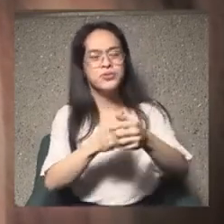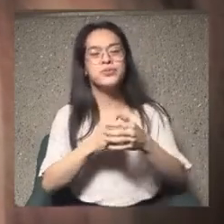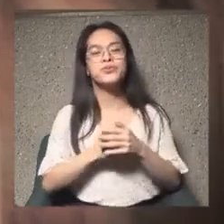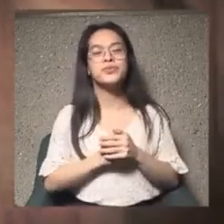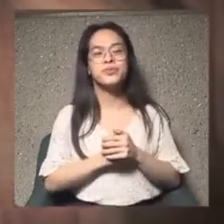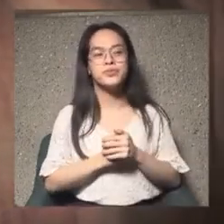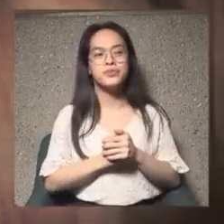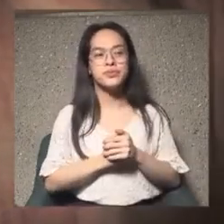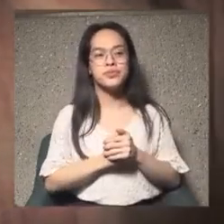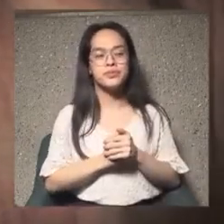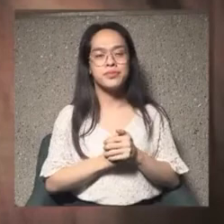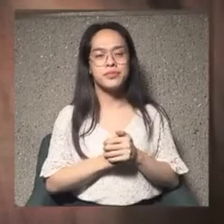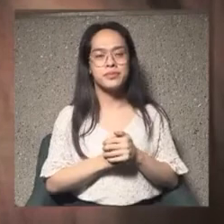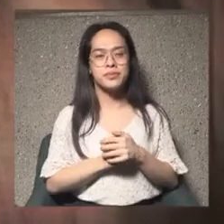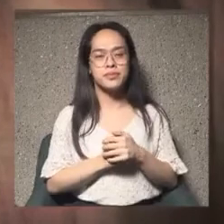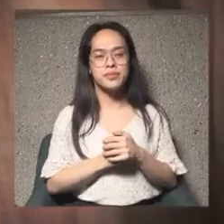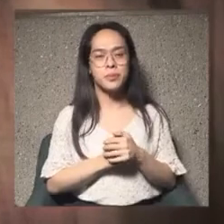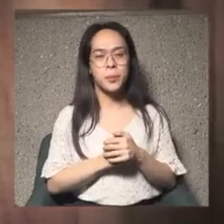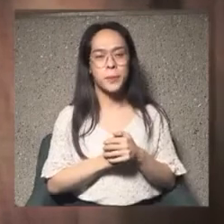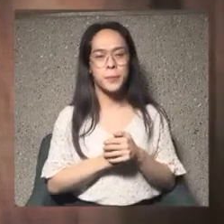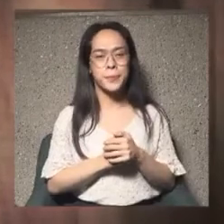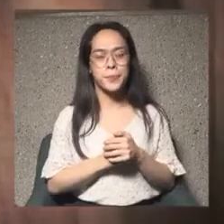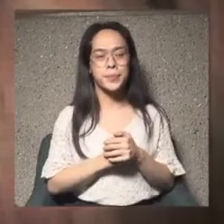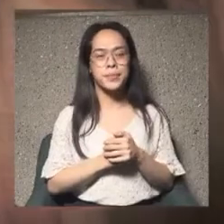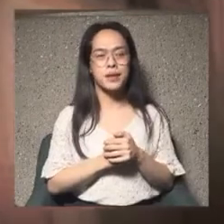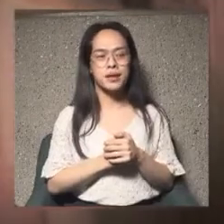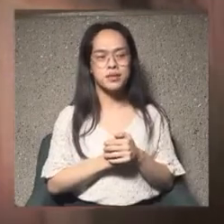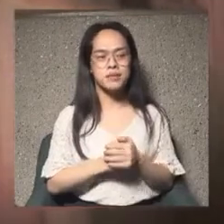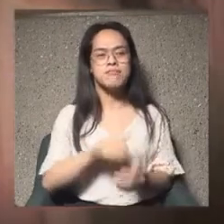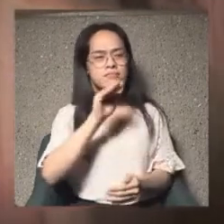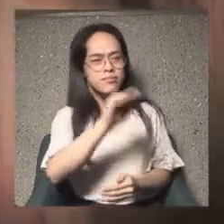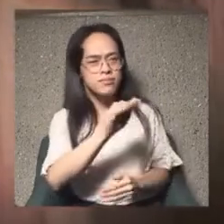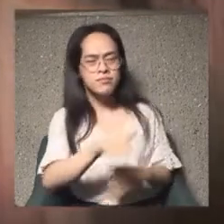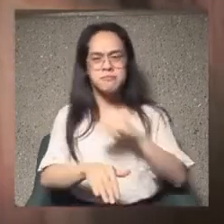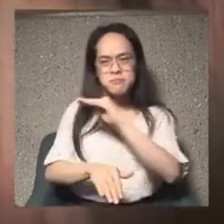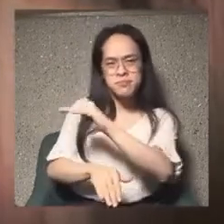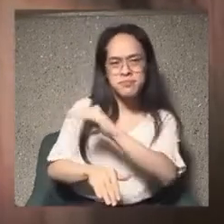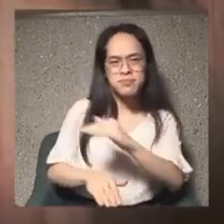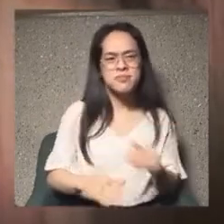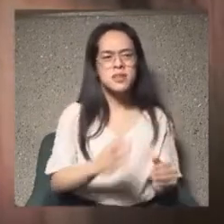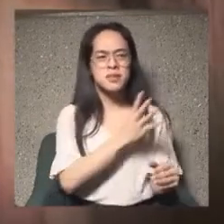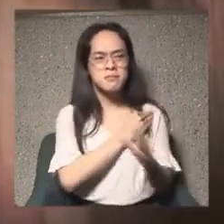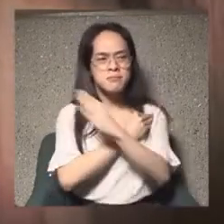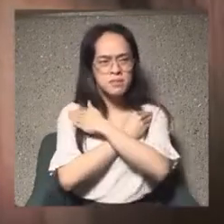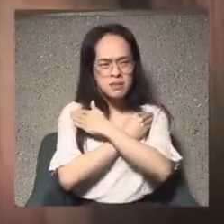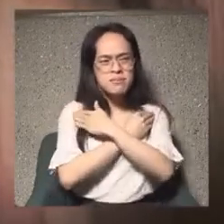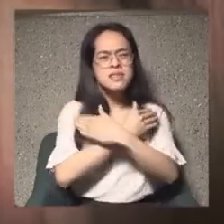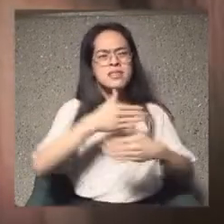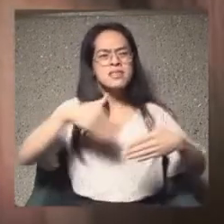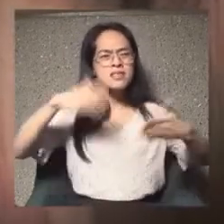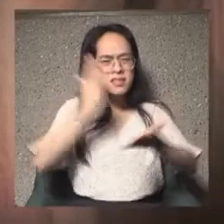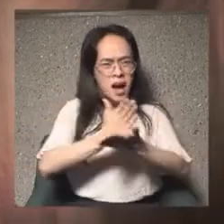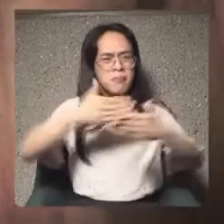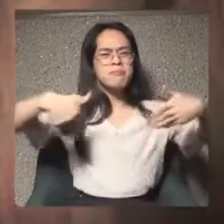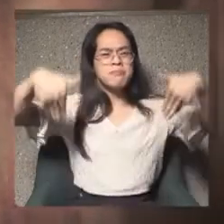I finally tap out and say, and surrender. You win,